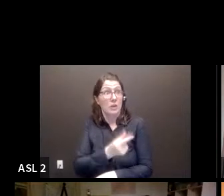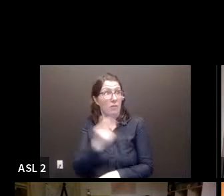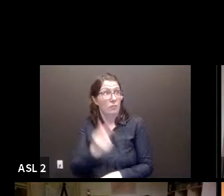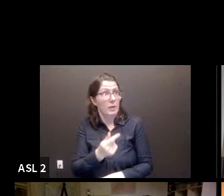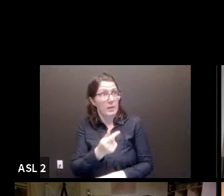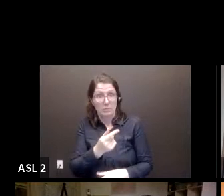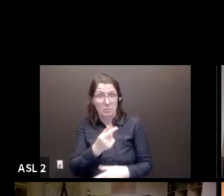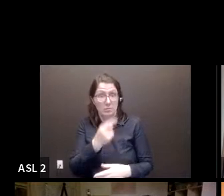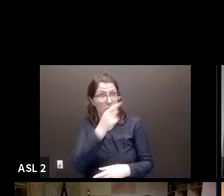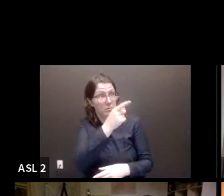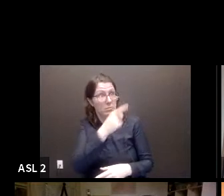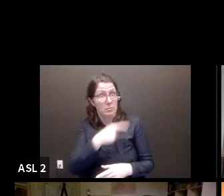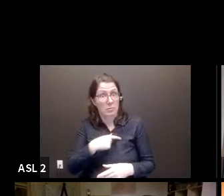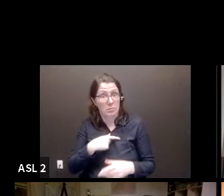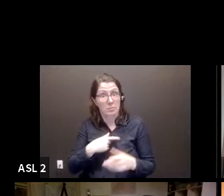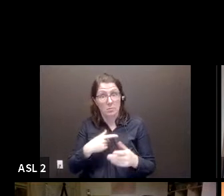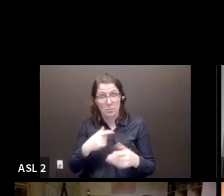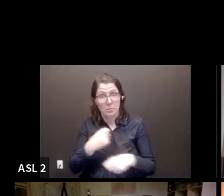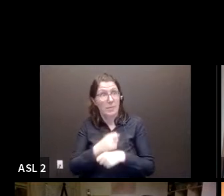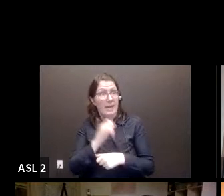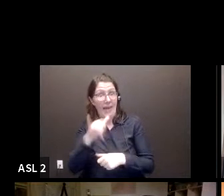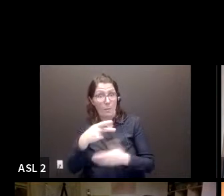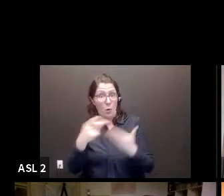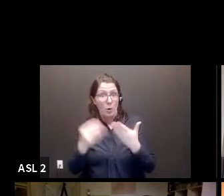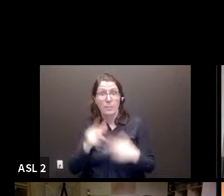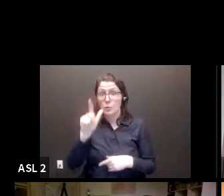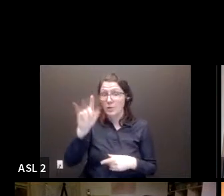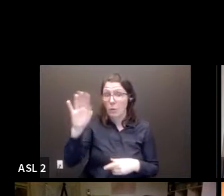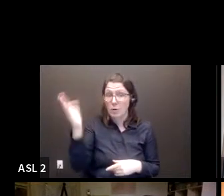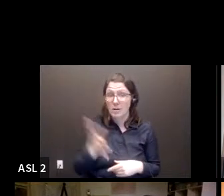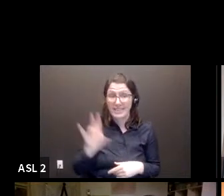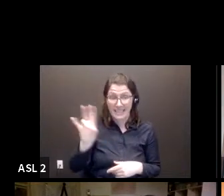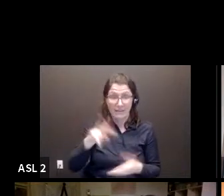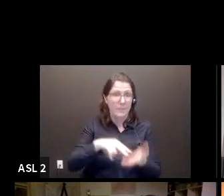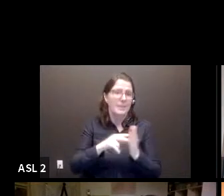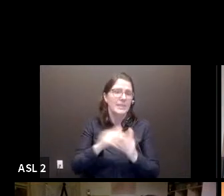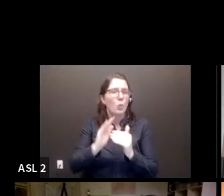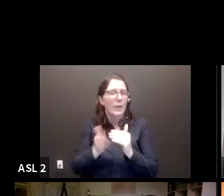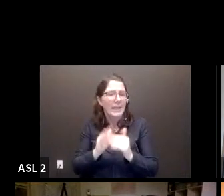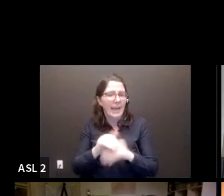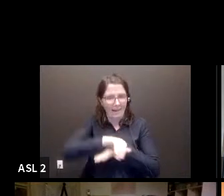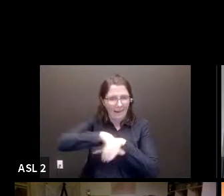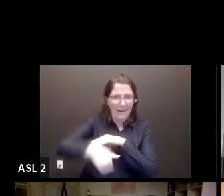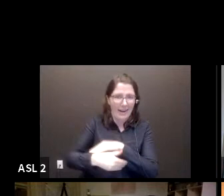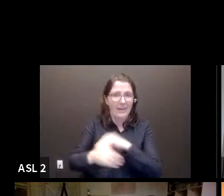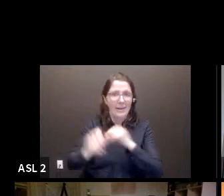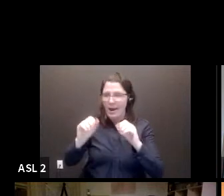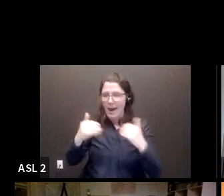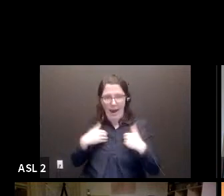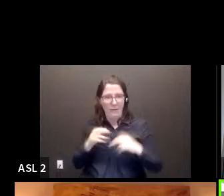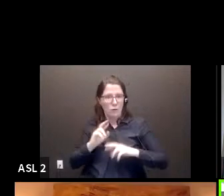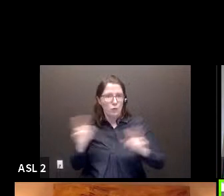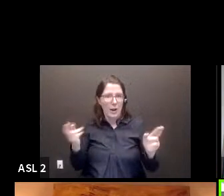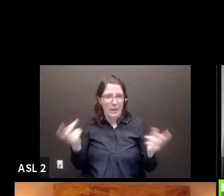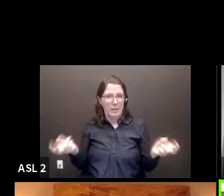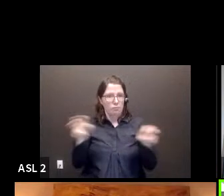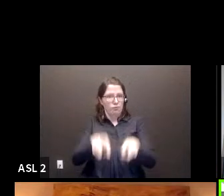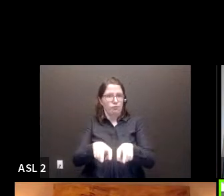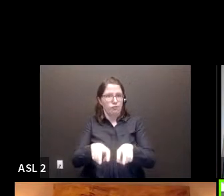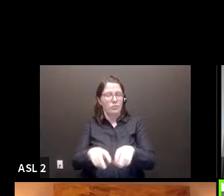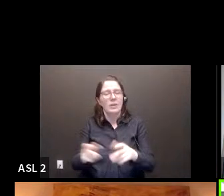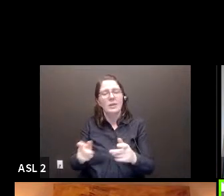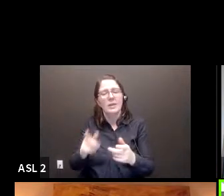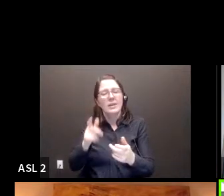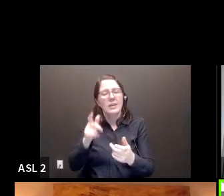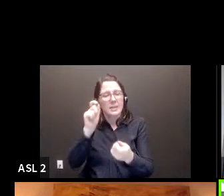basis so that we could actually get to calls on weekends and late at nights particularly in suburban and rural communities that don't have a significant